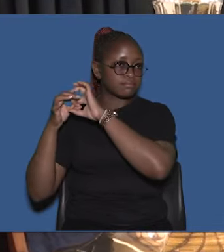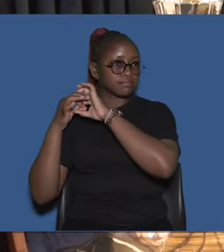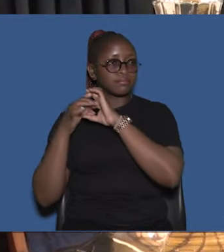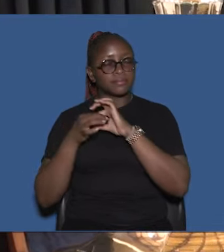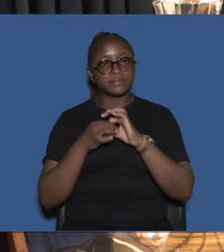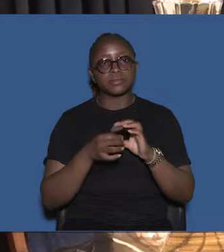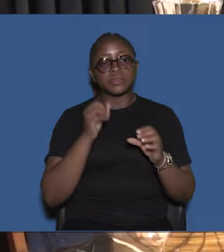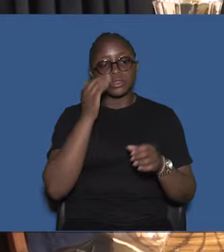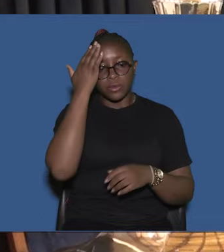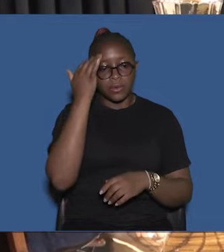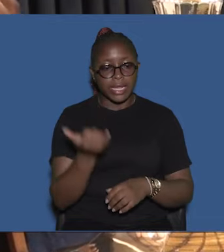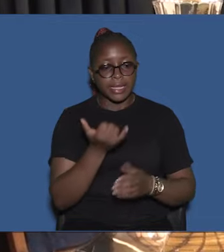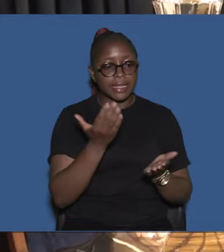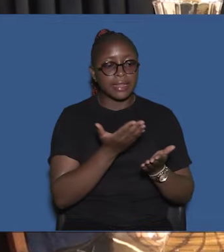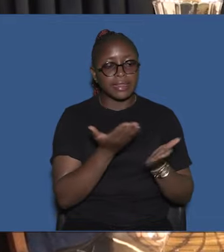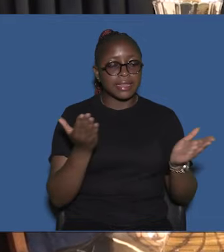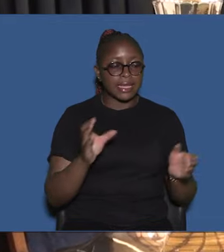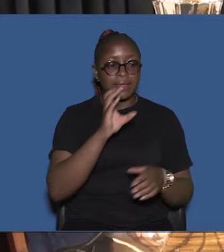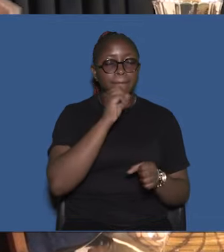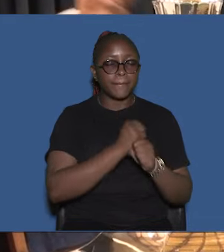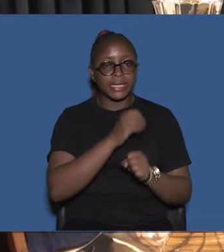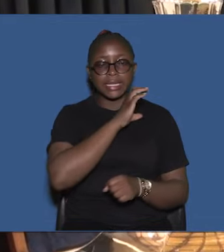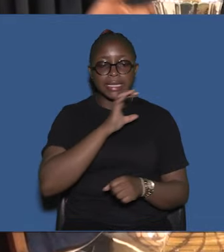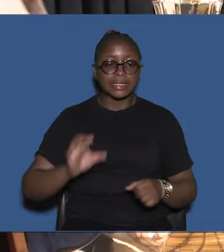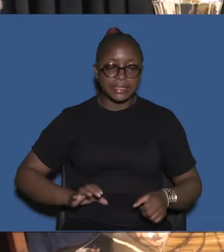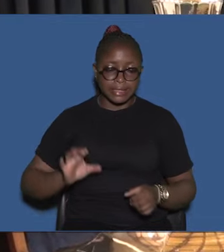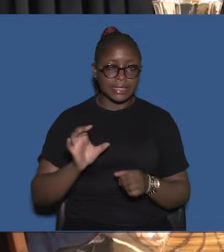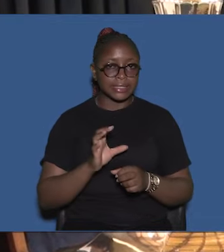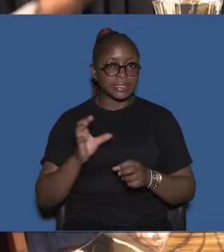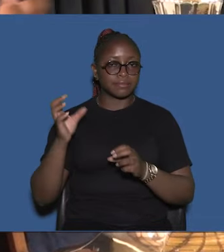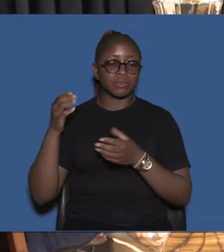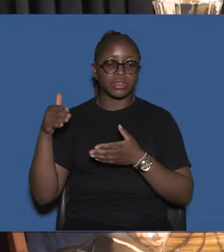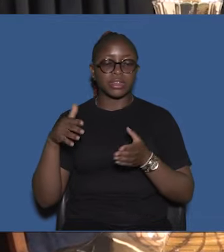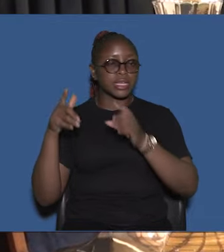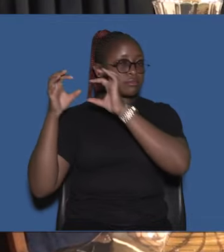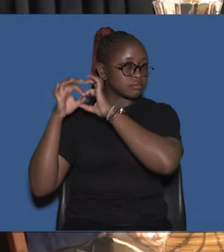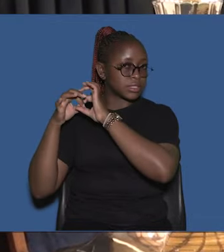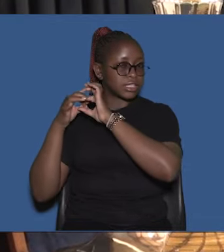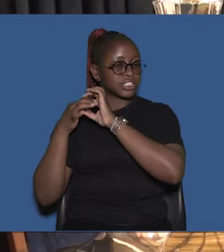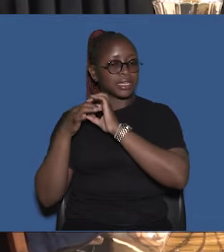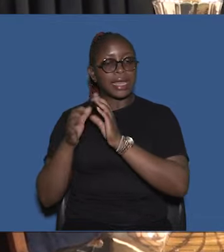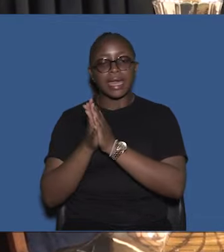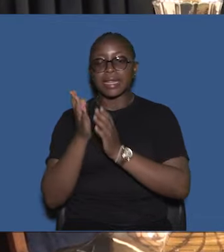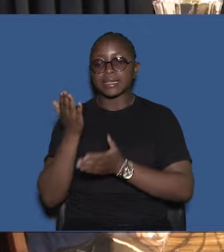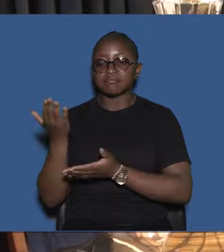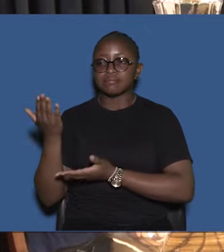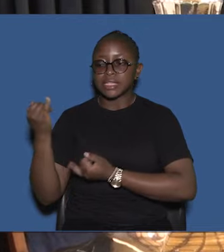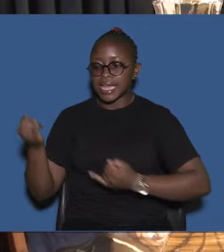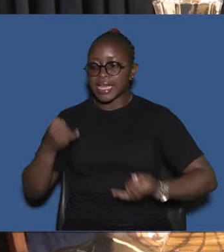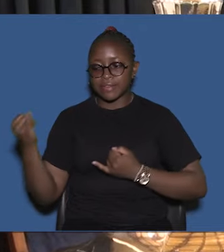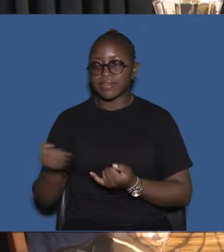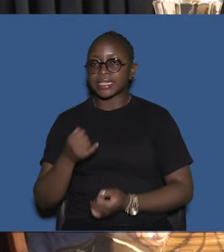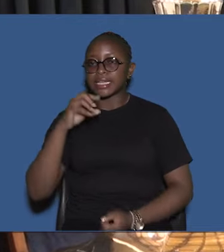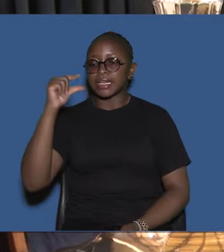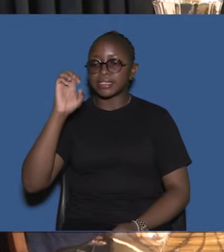to be their way of life, so they were to make their way of life attract the Gentiles and make them desire to